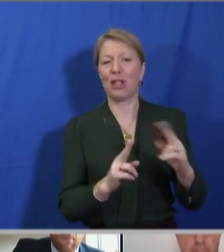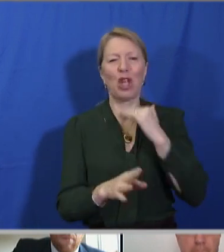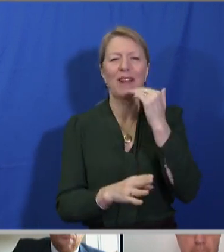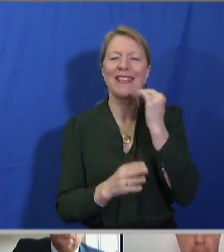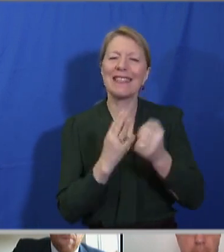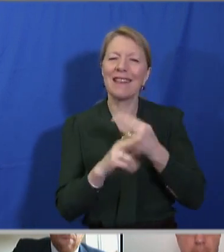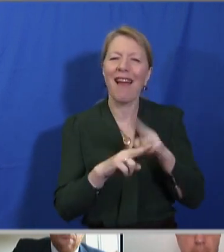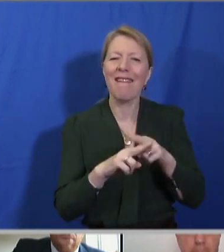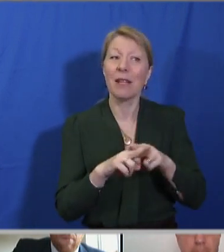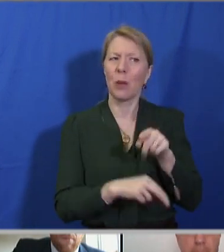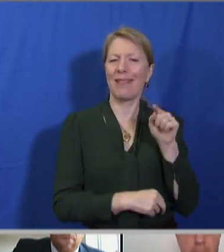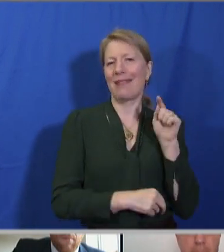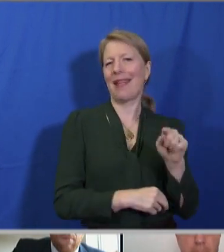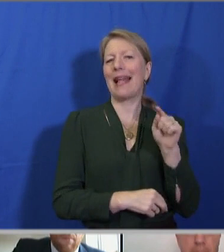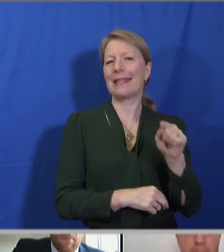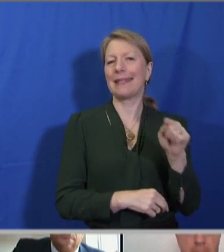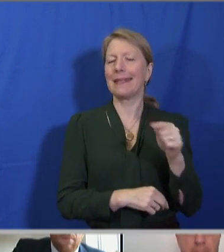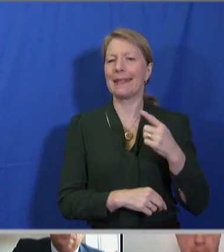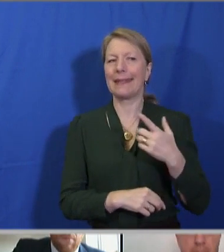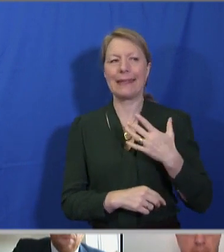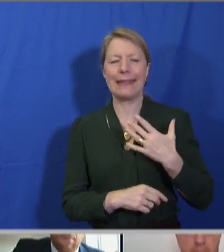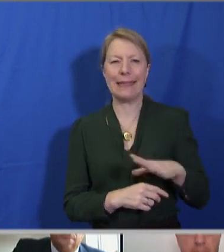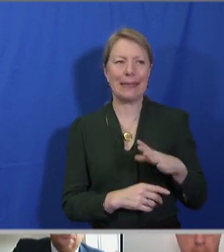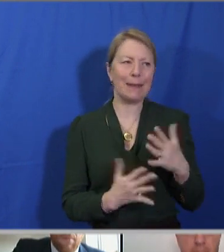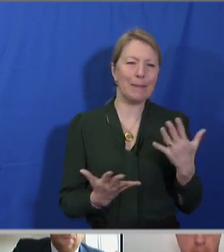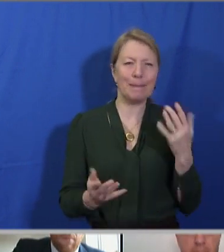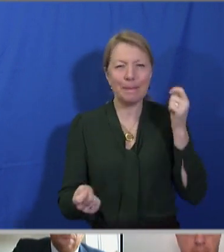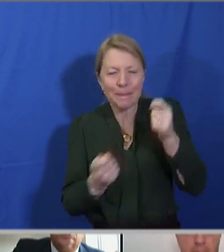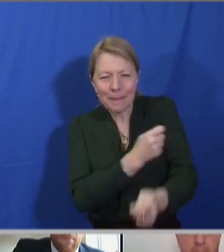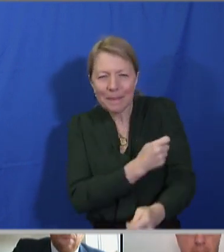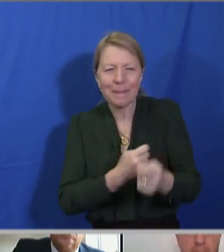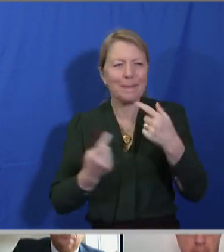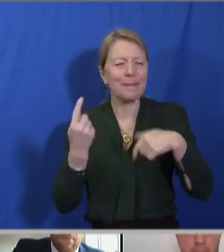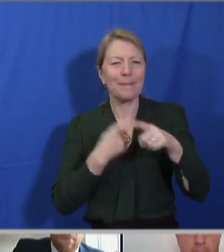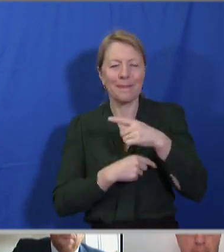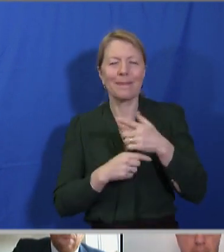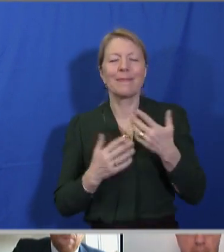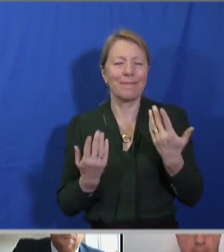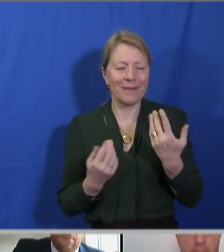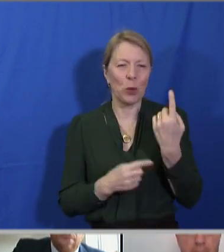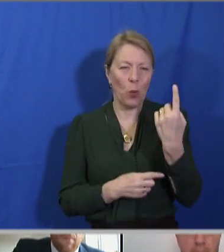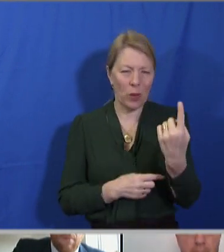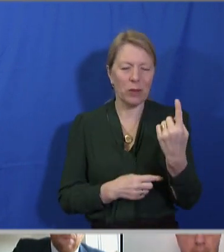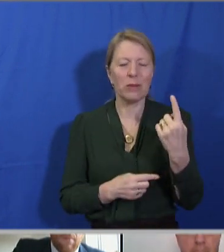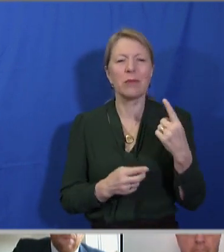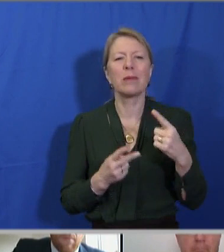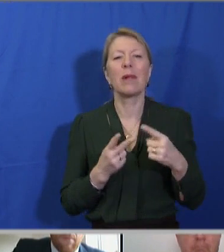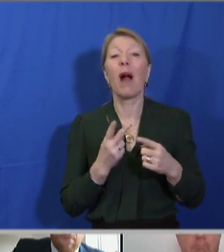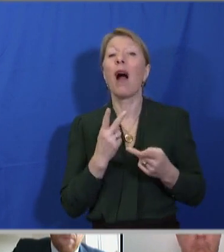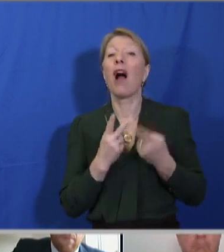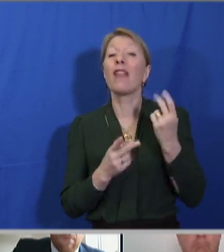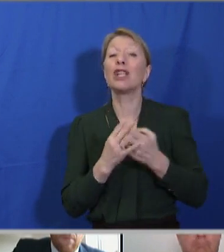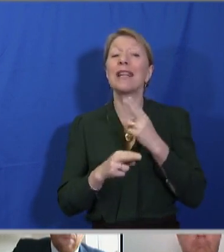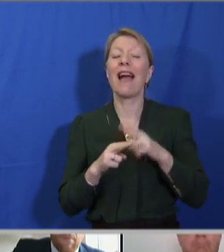trying to tackle. In terms of other workforce issues, I will pass on maybe to Ryan or Garrod to deal with those.